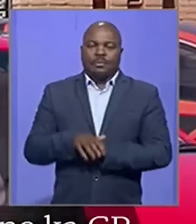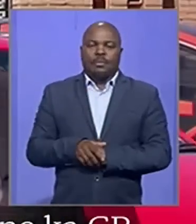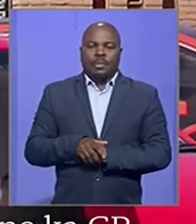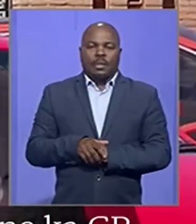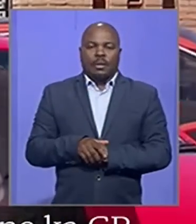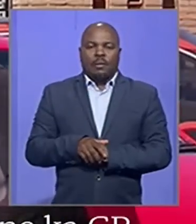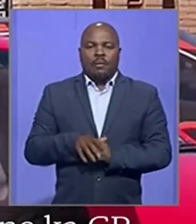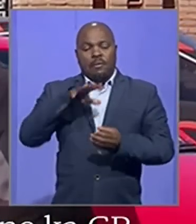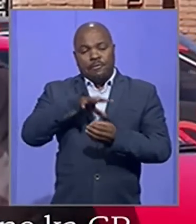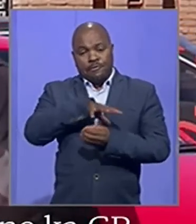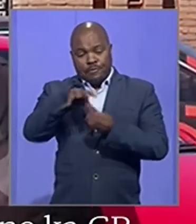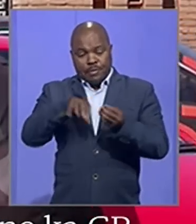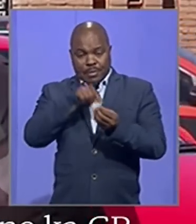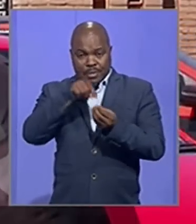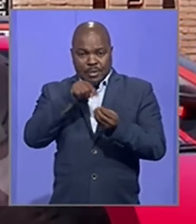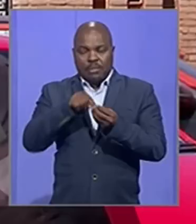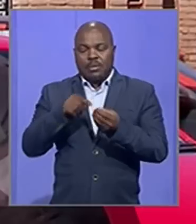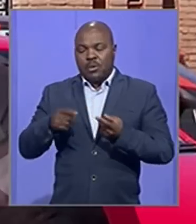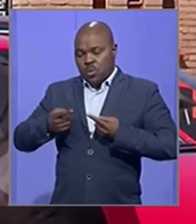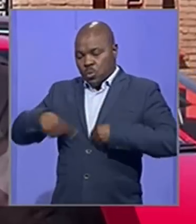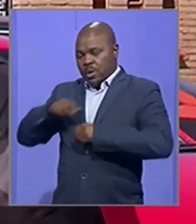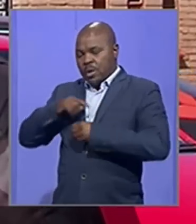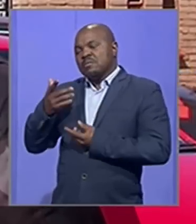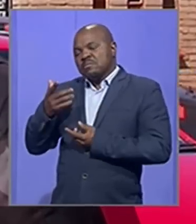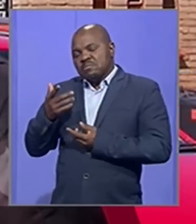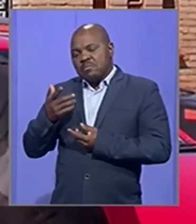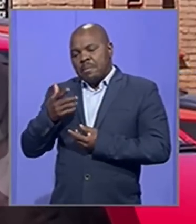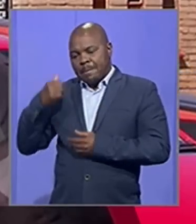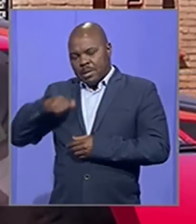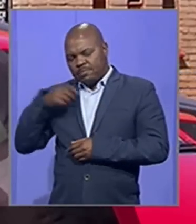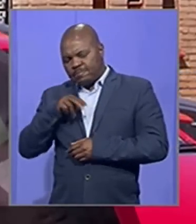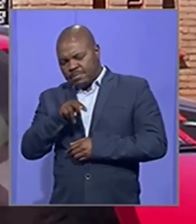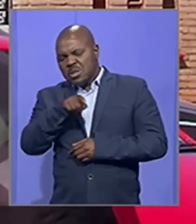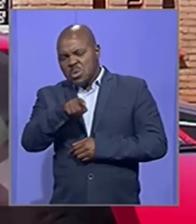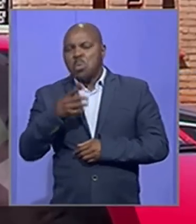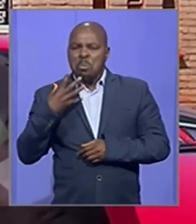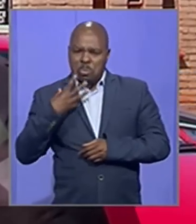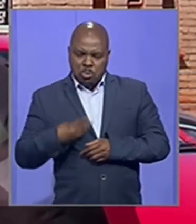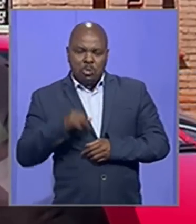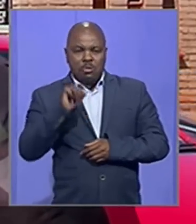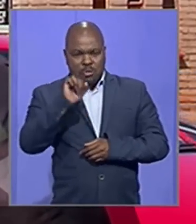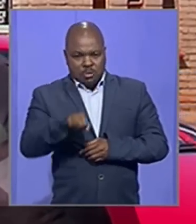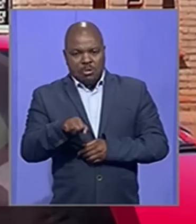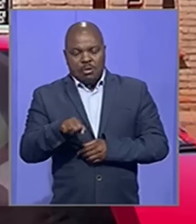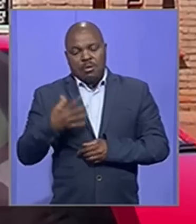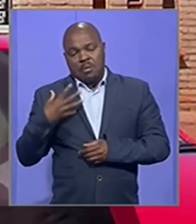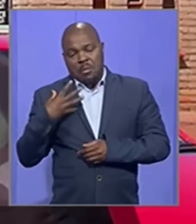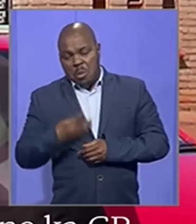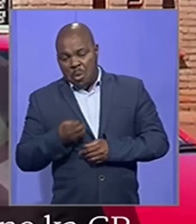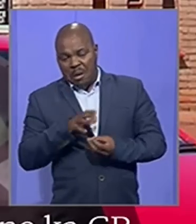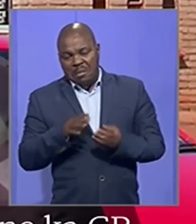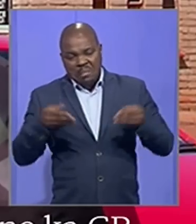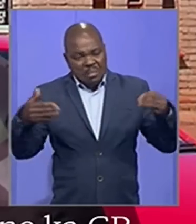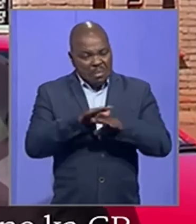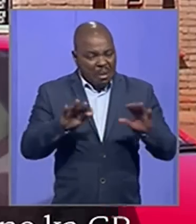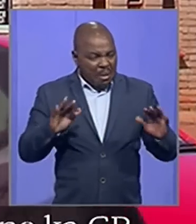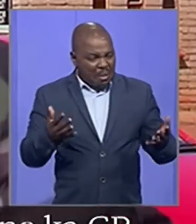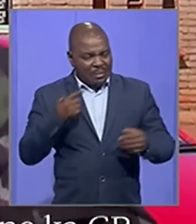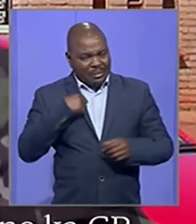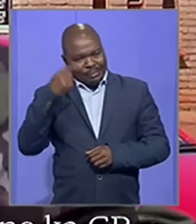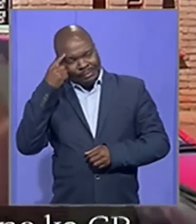lelapa ka masepala re ba refera as indigent. So but in terms of with indigent funeral re bone re sa